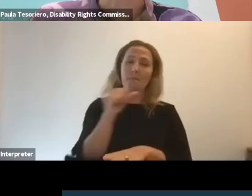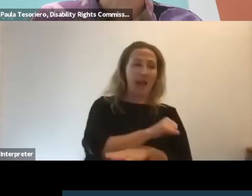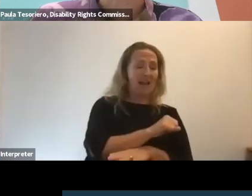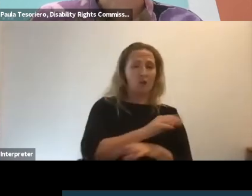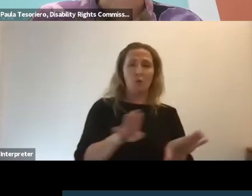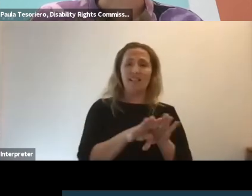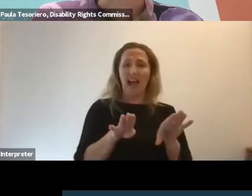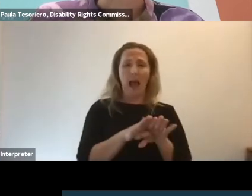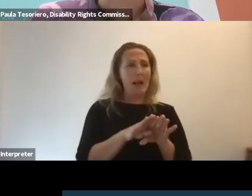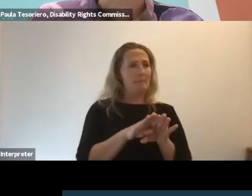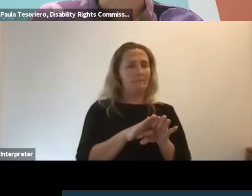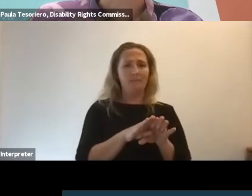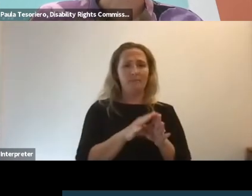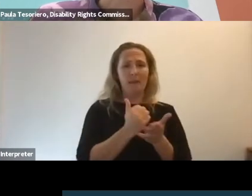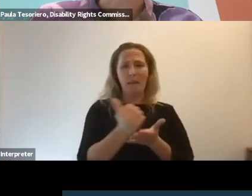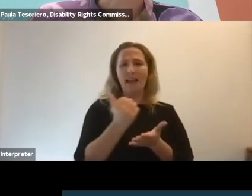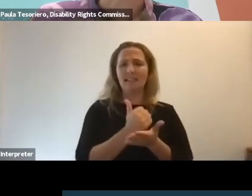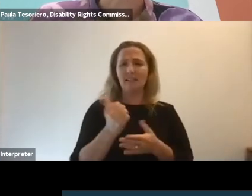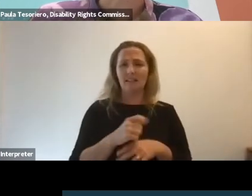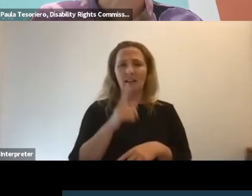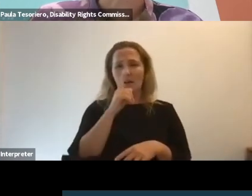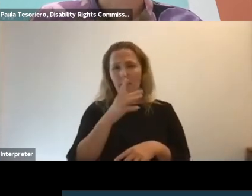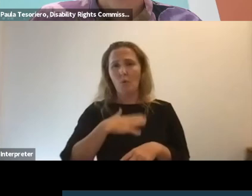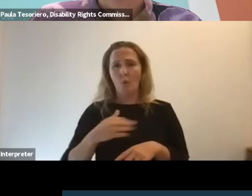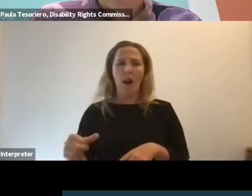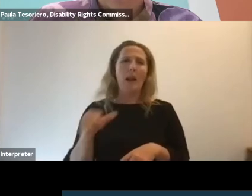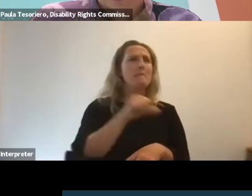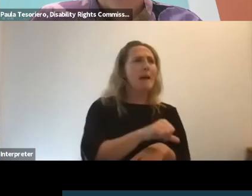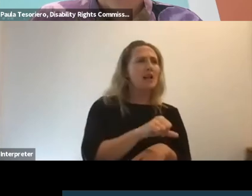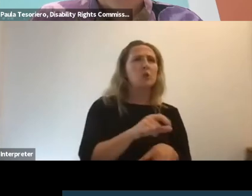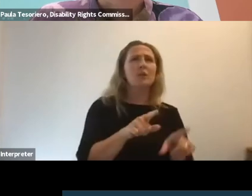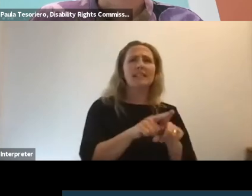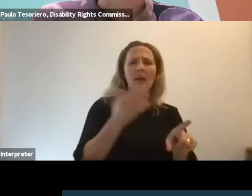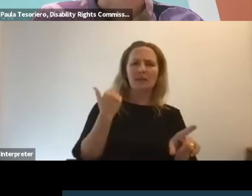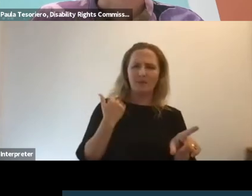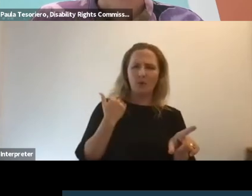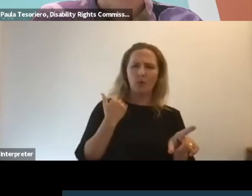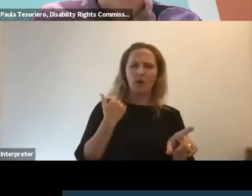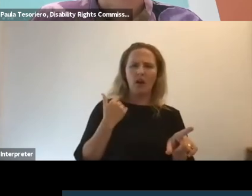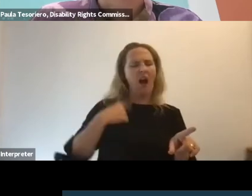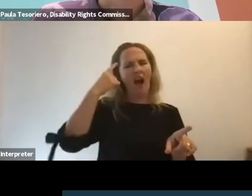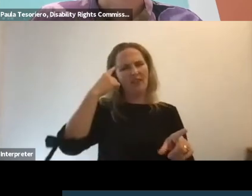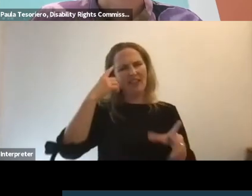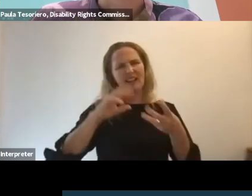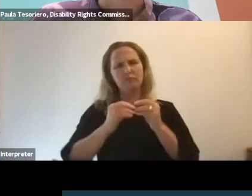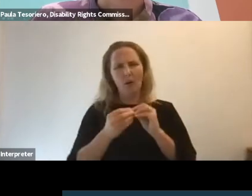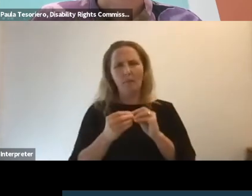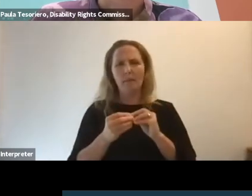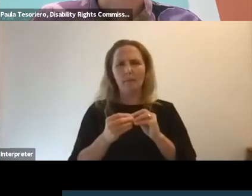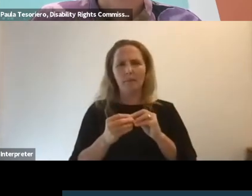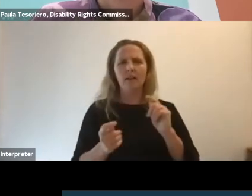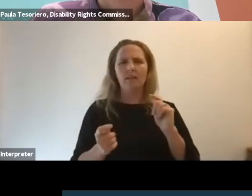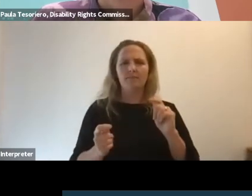to how it was. And I think there is a real challenge there. You know, if I think about the size of the problem and some of the stats that I talked